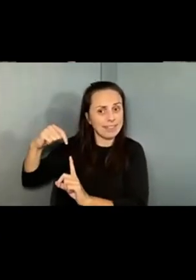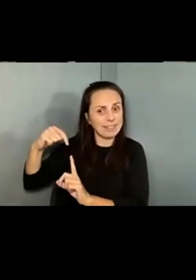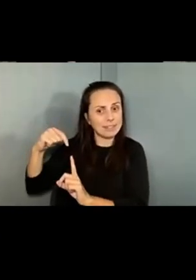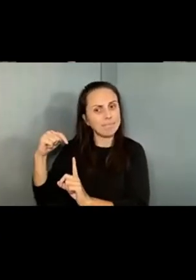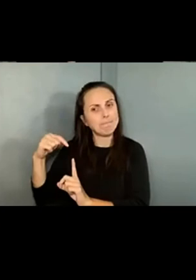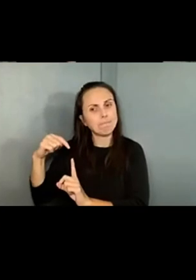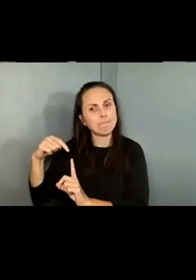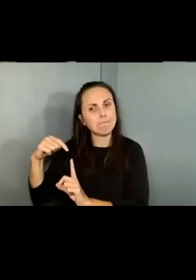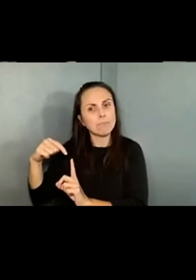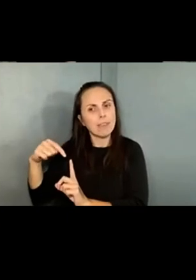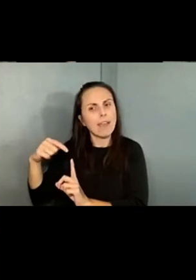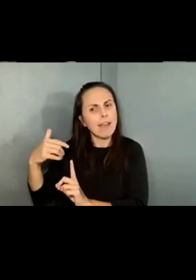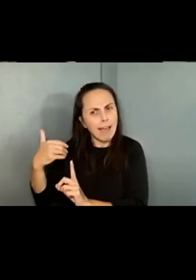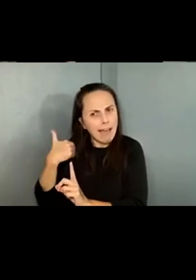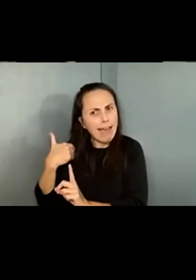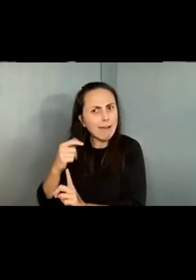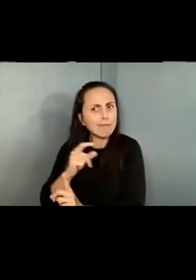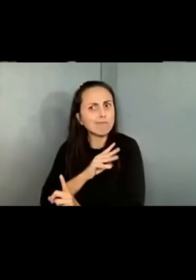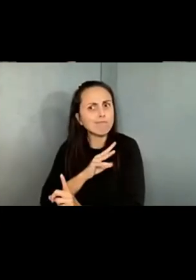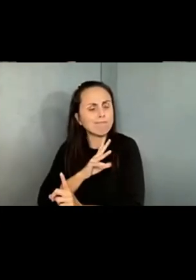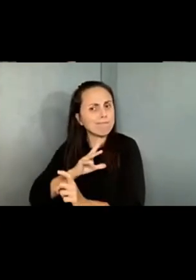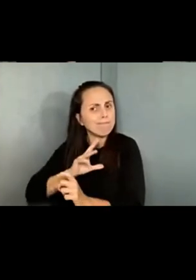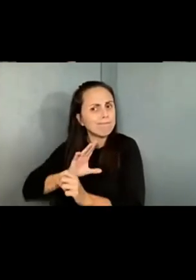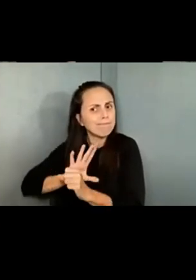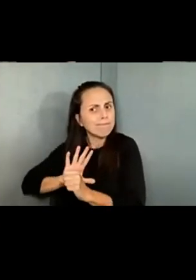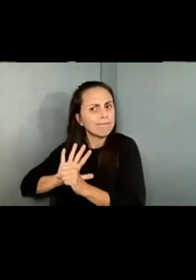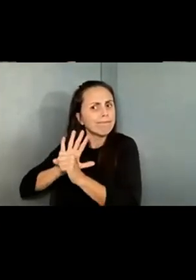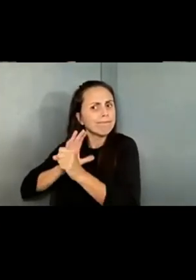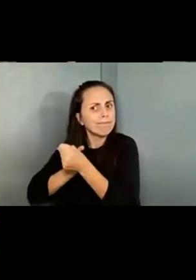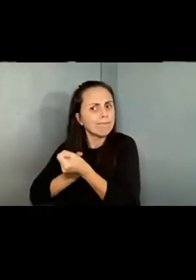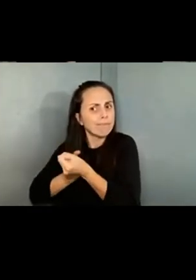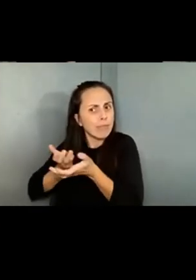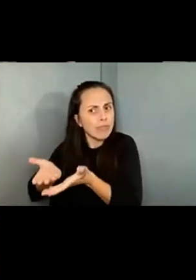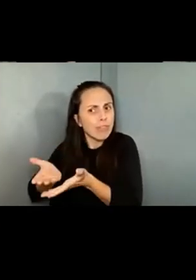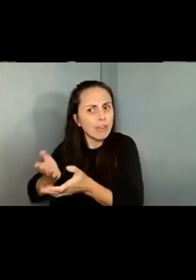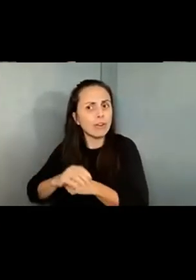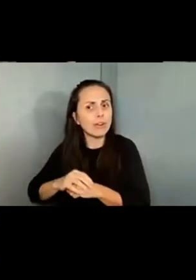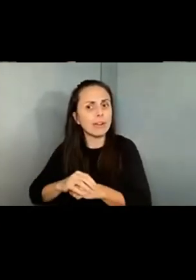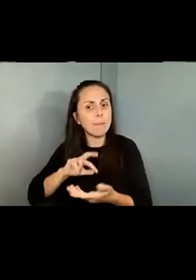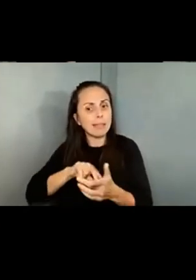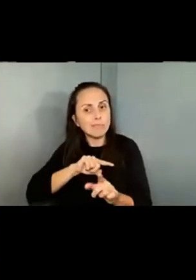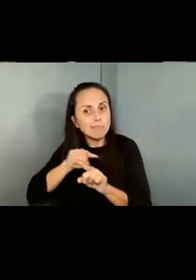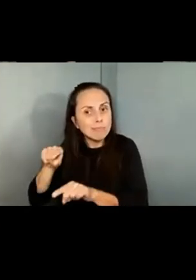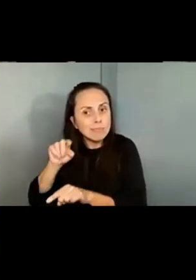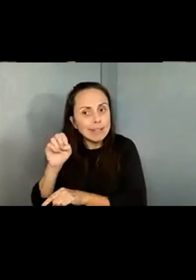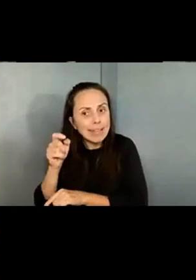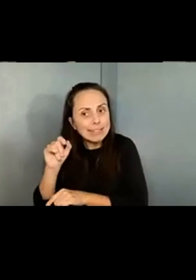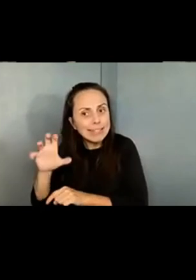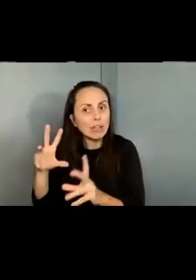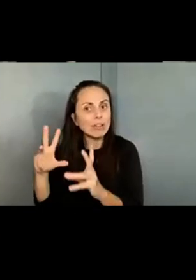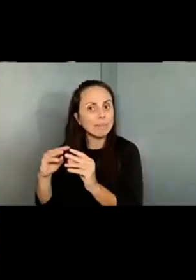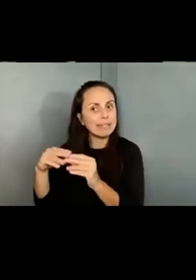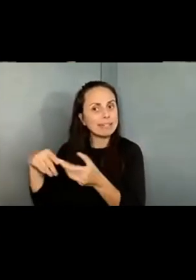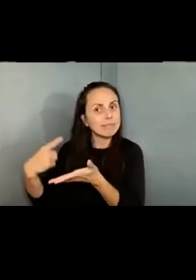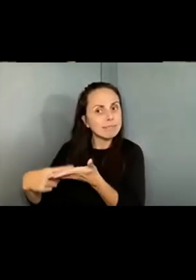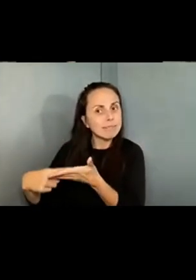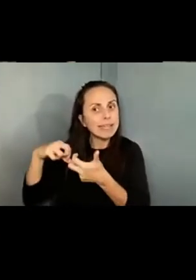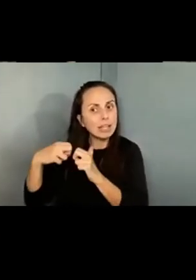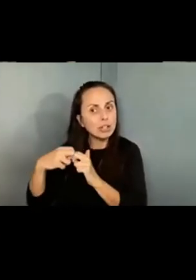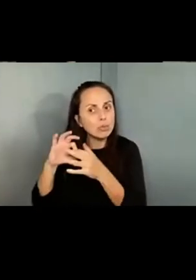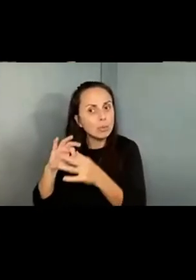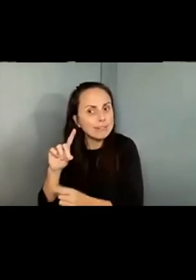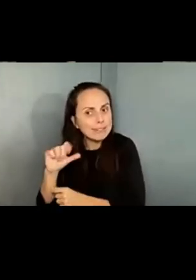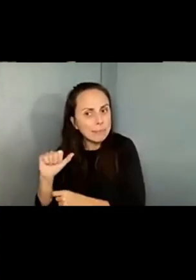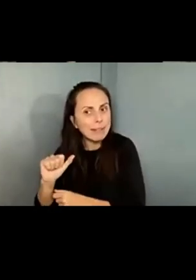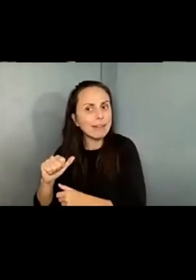on campus at a level that carries some clout, being able to attend executive meetings, being able to bring issues